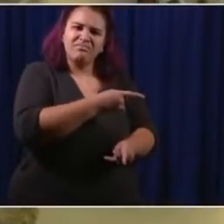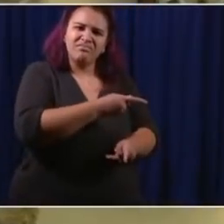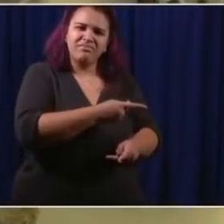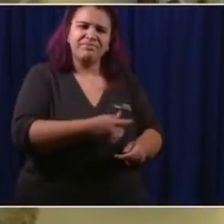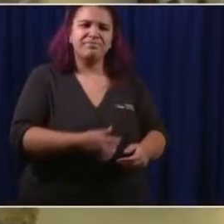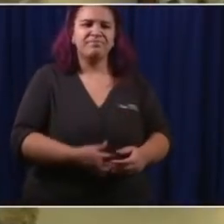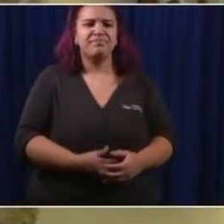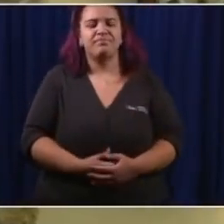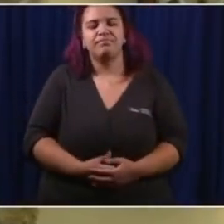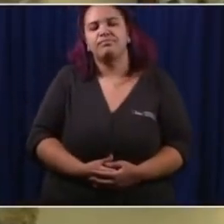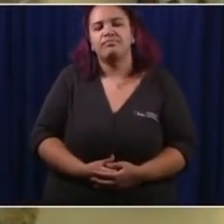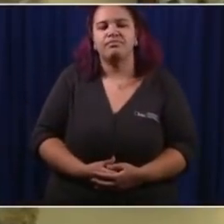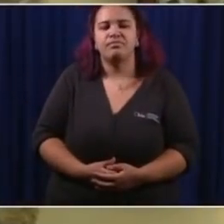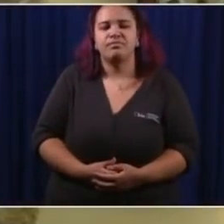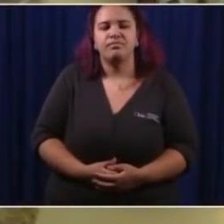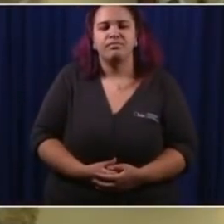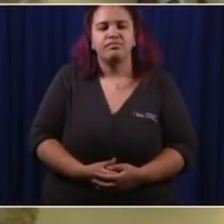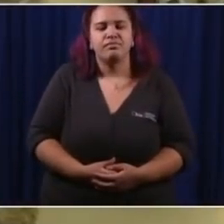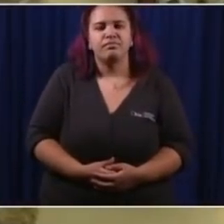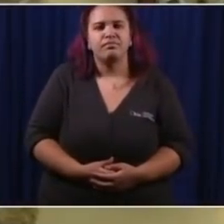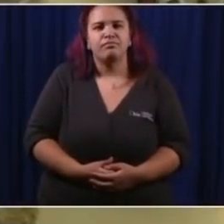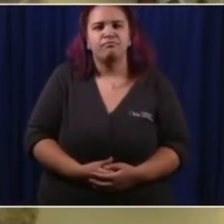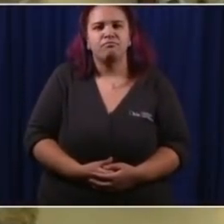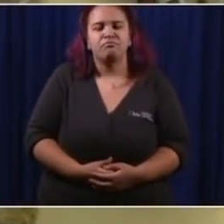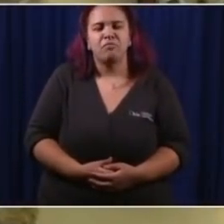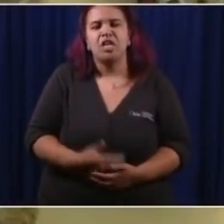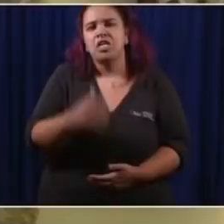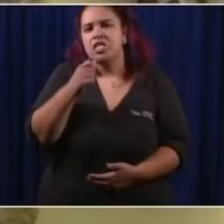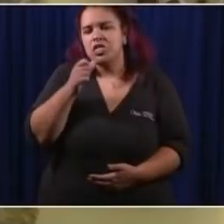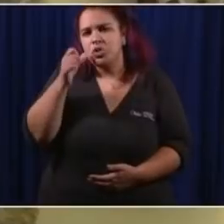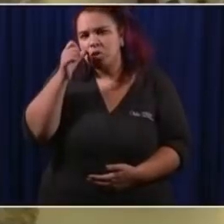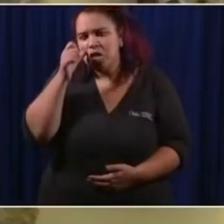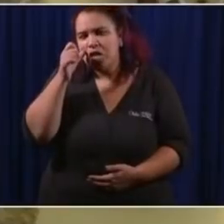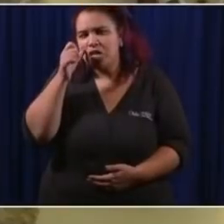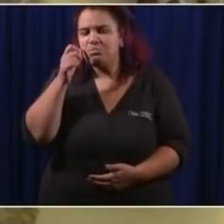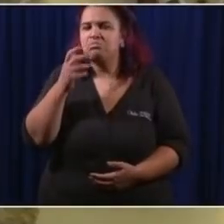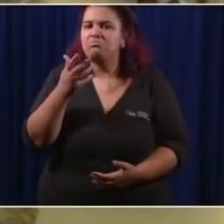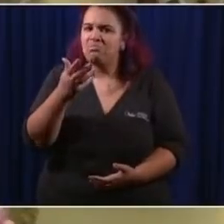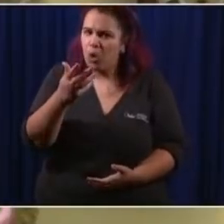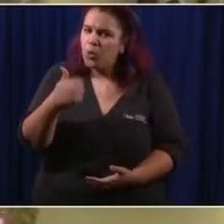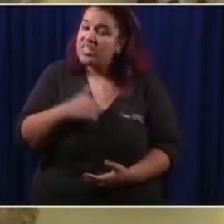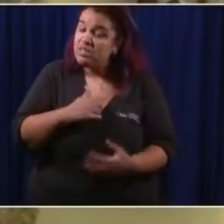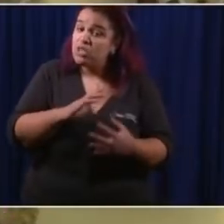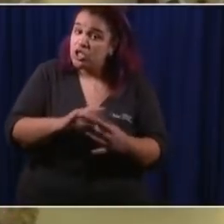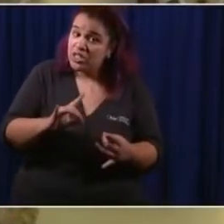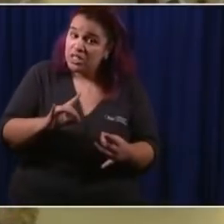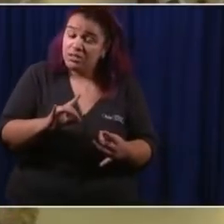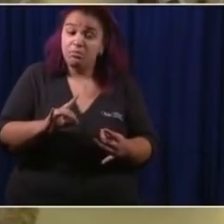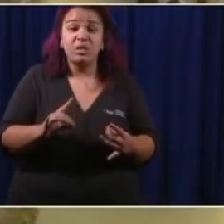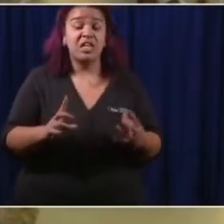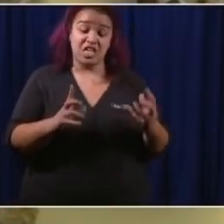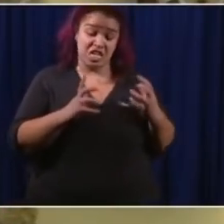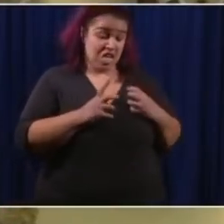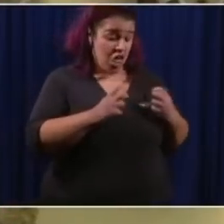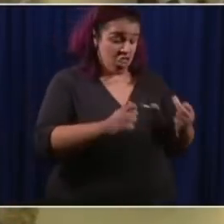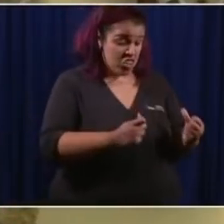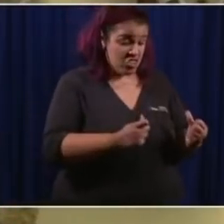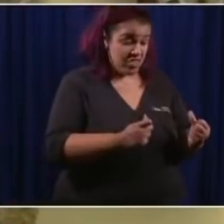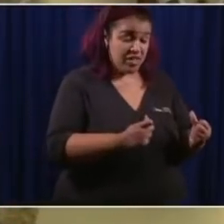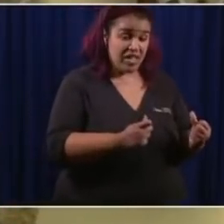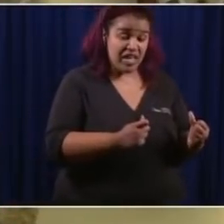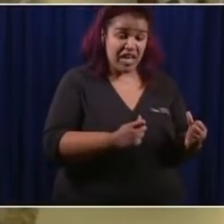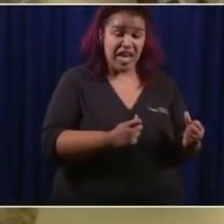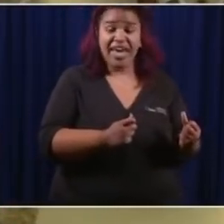Look, we talked about this the other day. We have discrepancies, not just in health. We have other